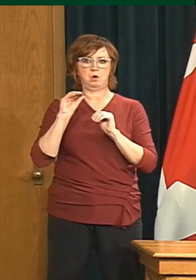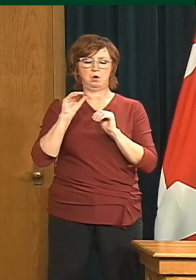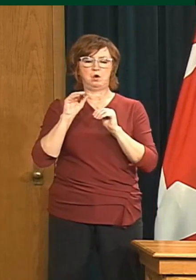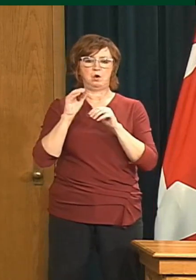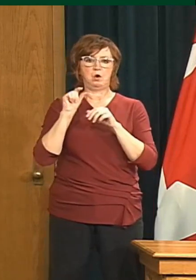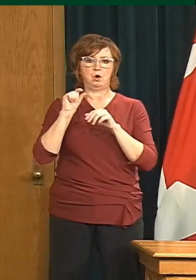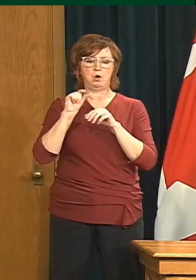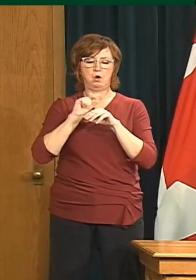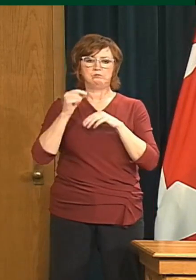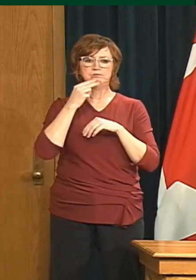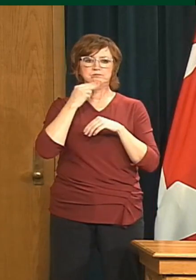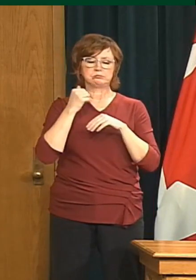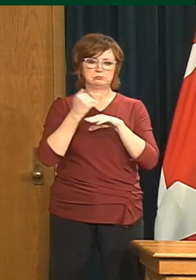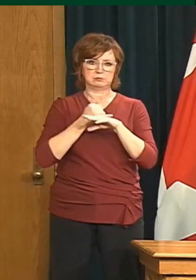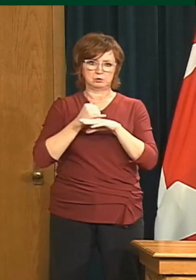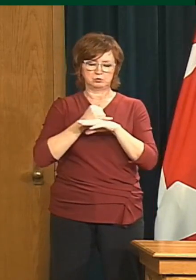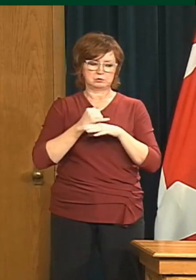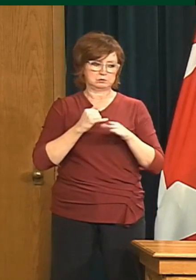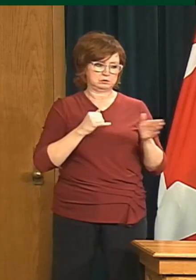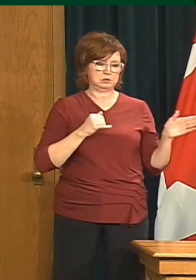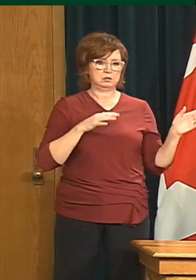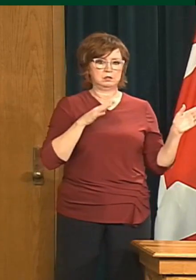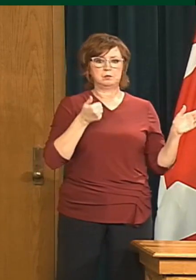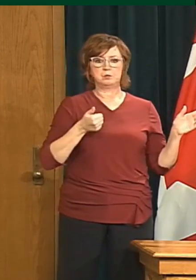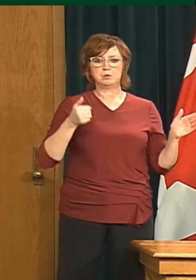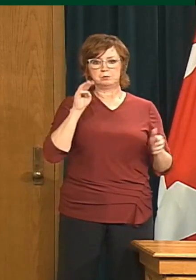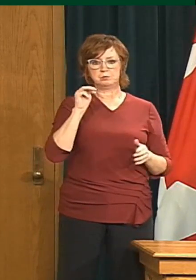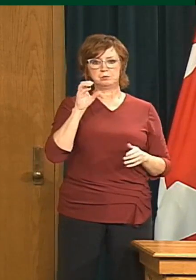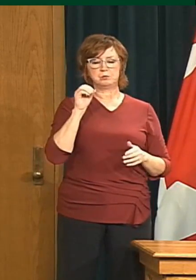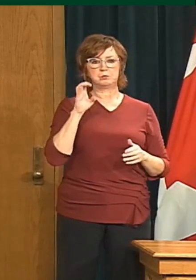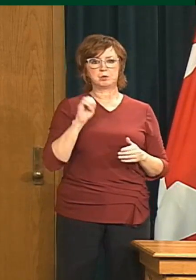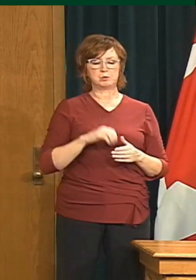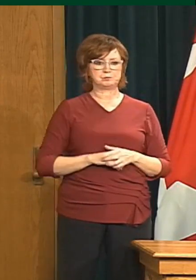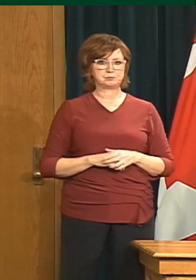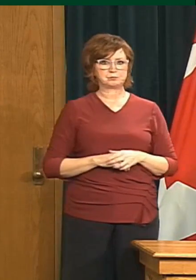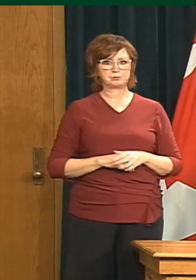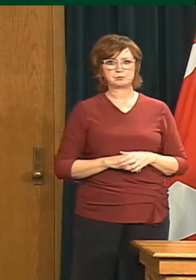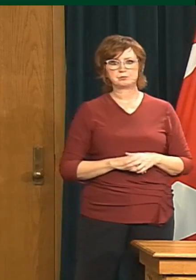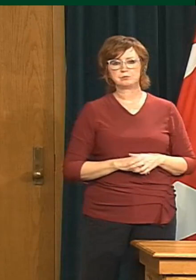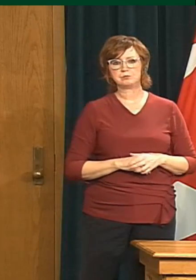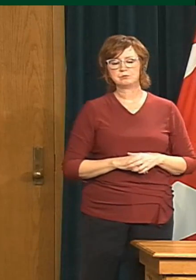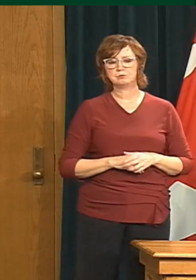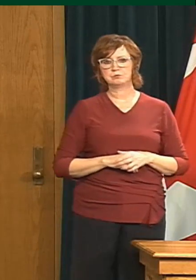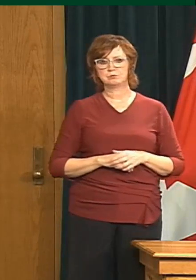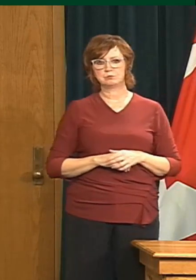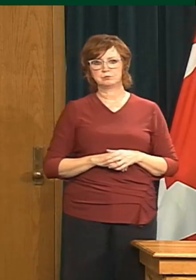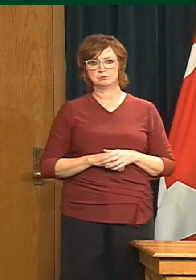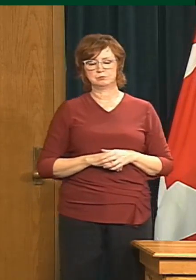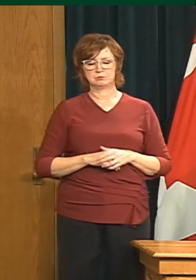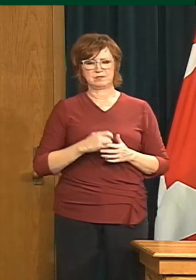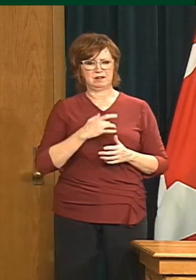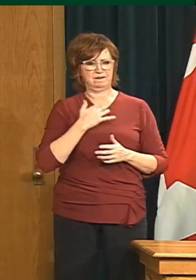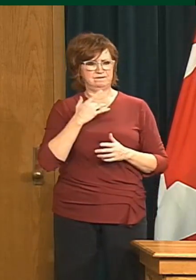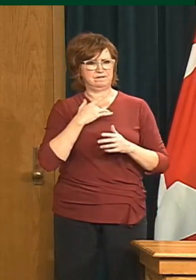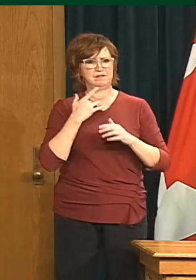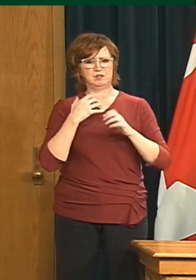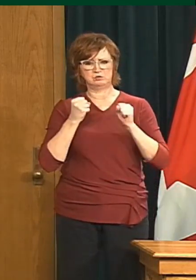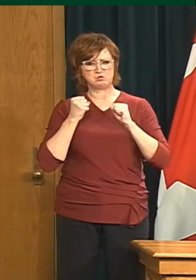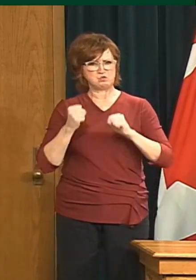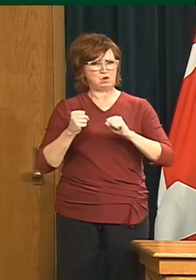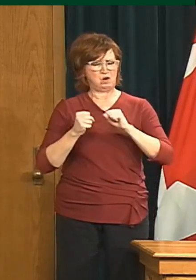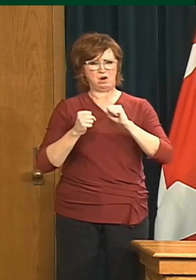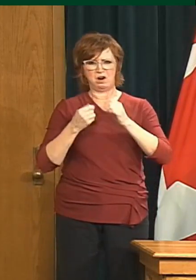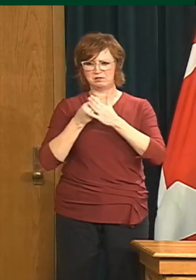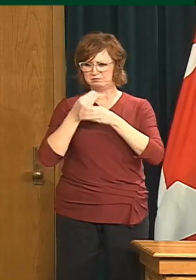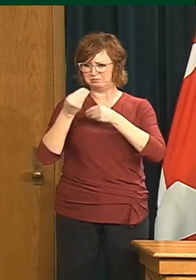add to that the foundation of the Saskatchewan financial position is solid. We are well poised going into this pandemic